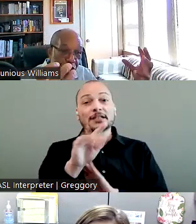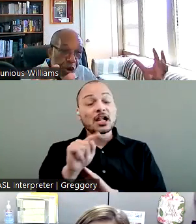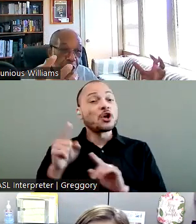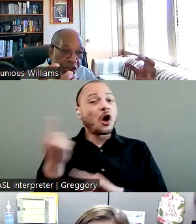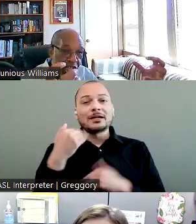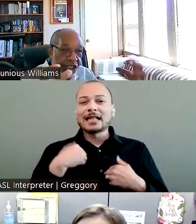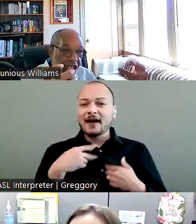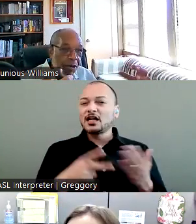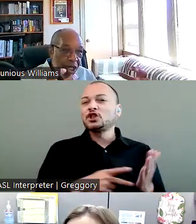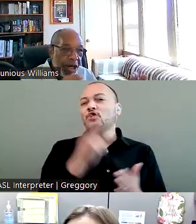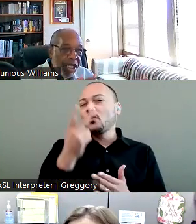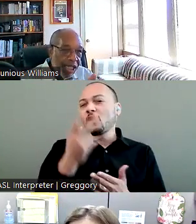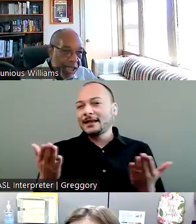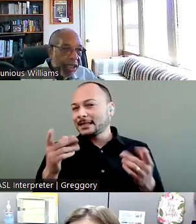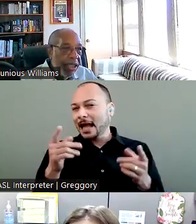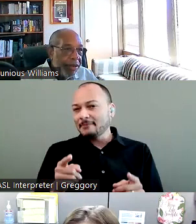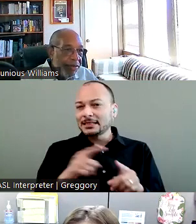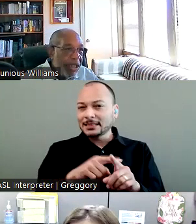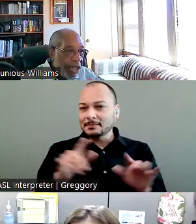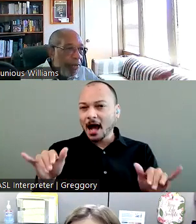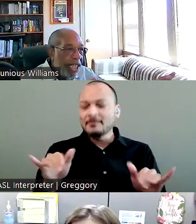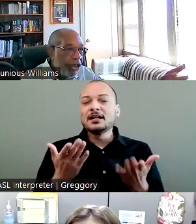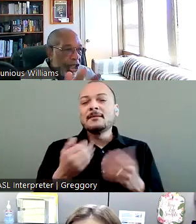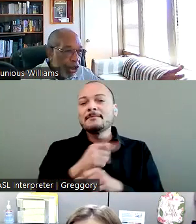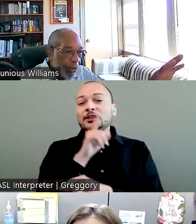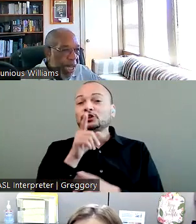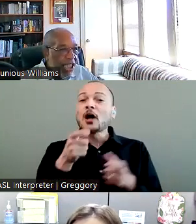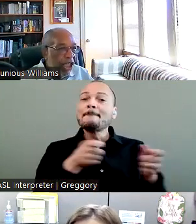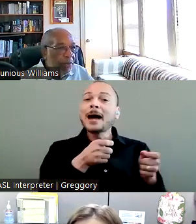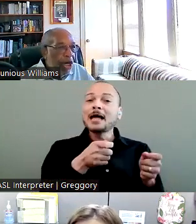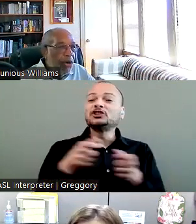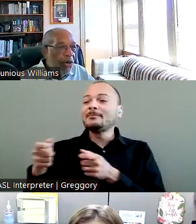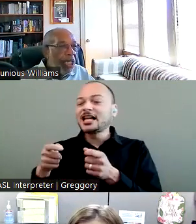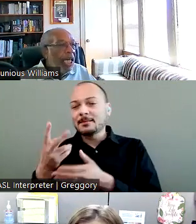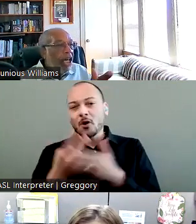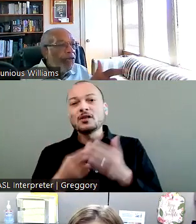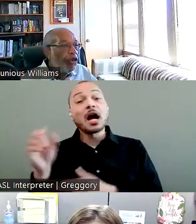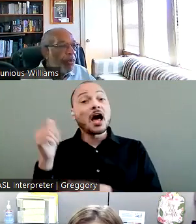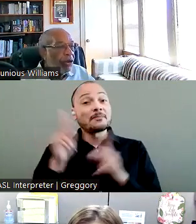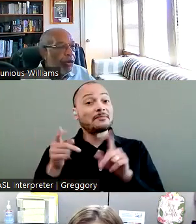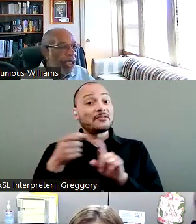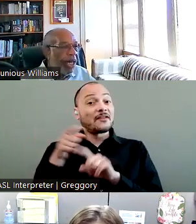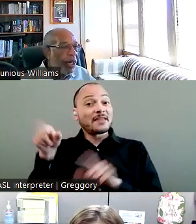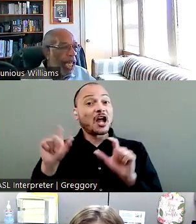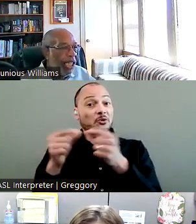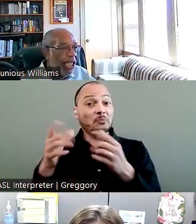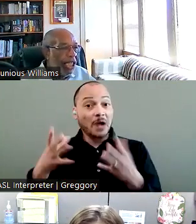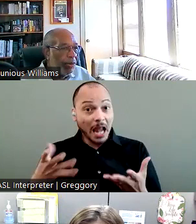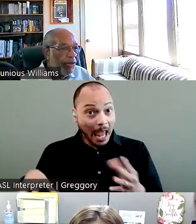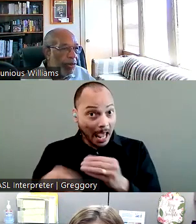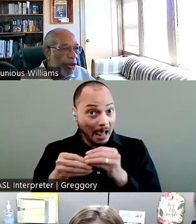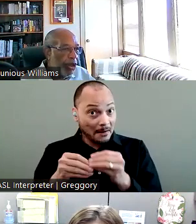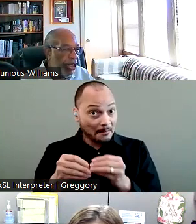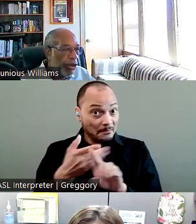dual things going on, and you need to make sure that you're managing both. Other folks from that group, anybody want to add anything else before